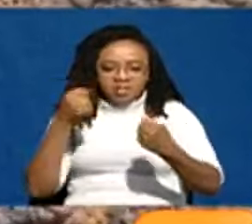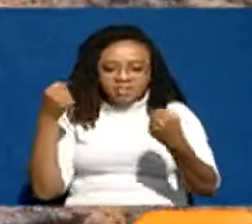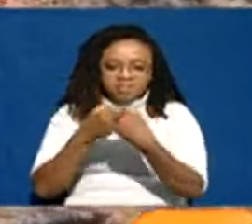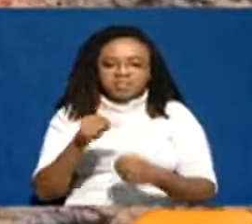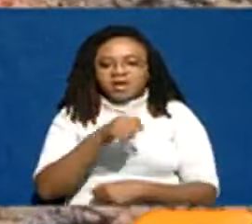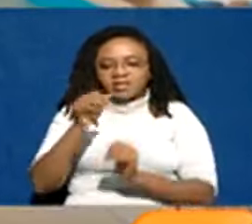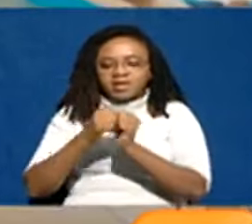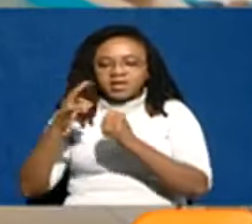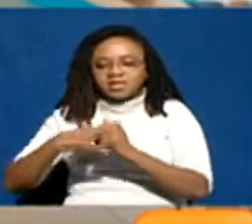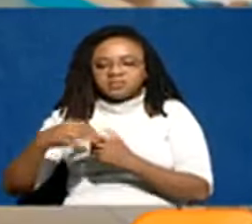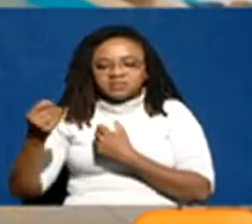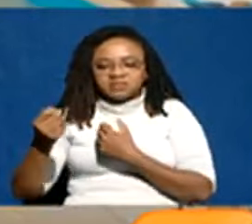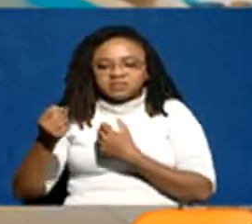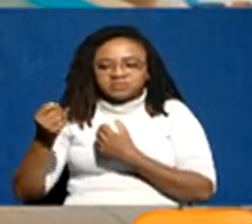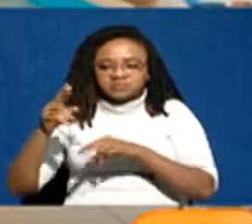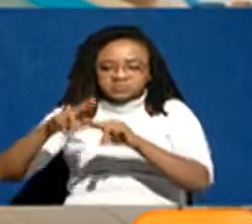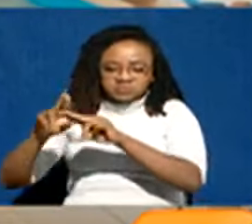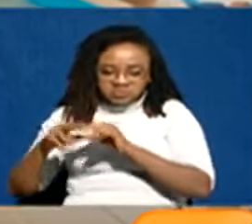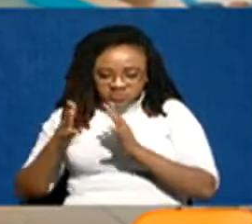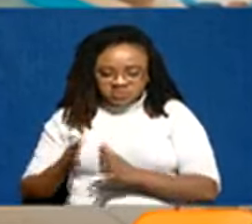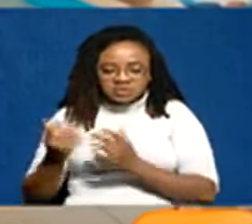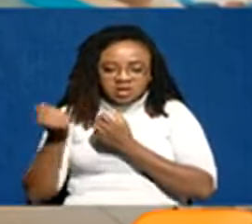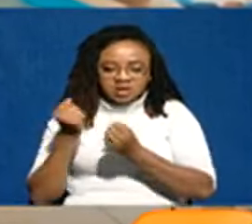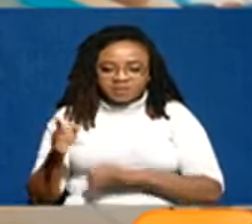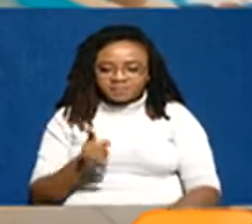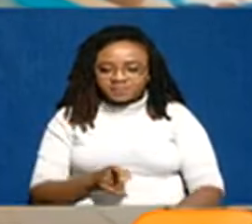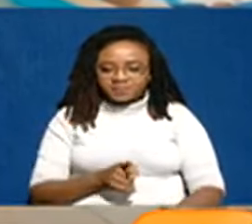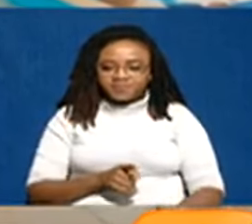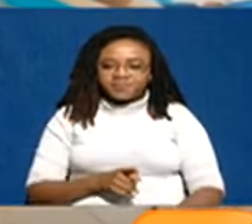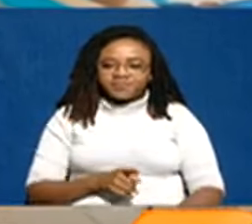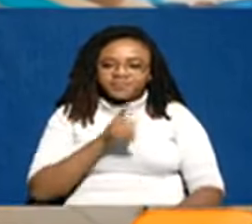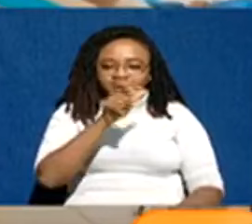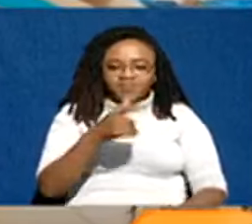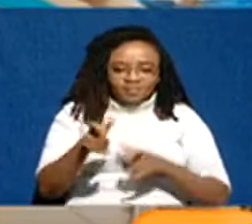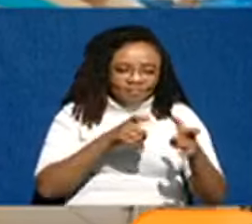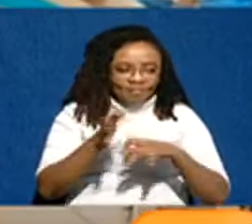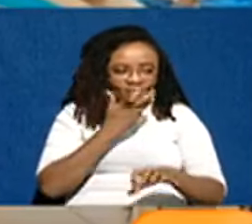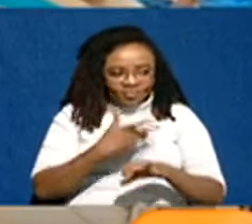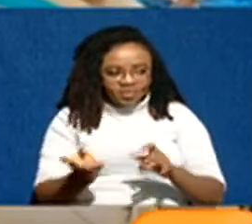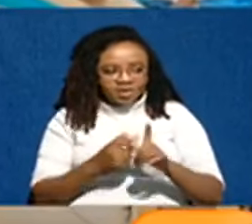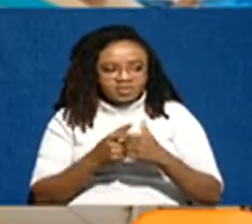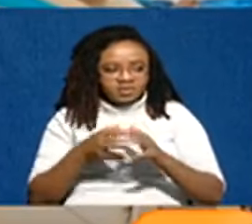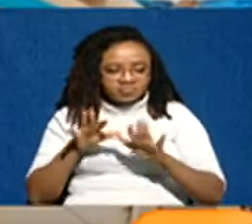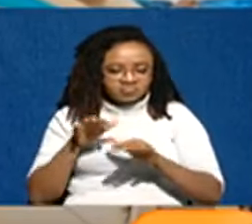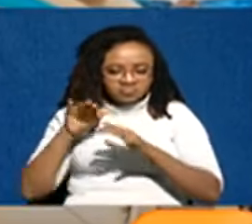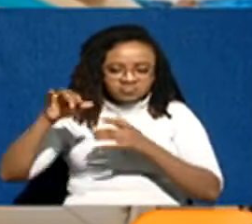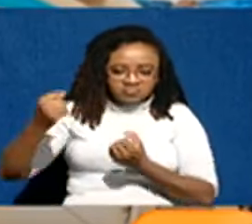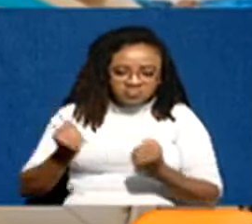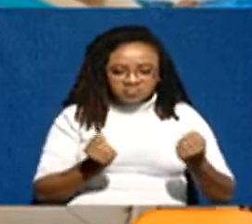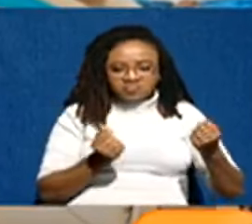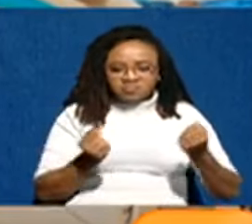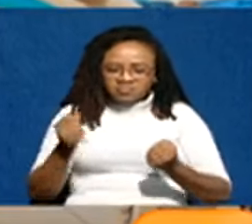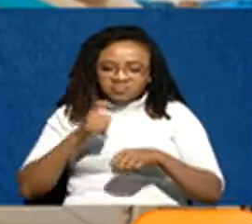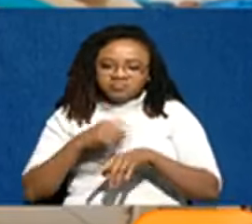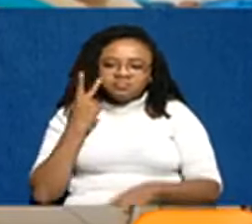on Monday. Ujamaa kalusi control, na ikakuja ikanifuata mimi. So ikakuja mimi sasa venye nimeiona